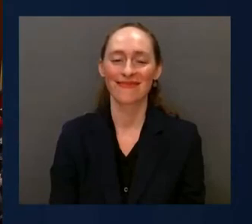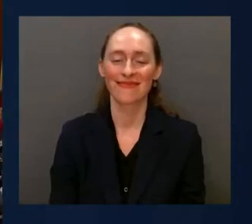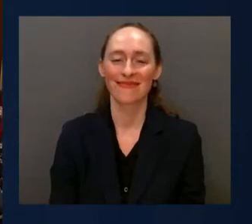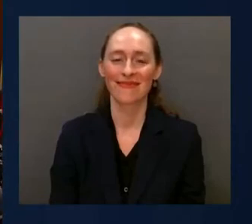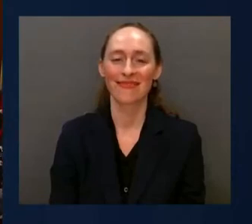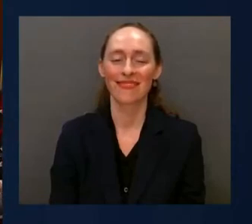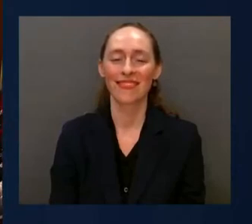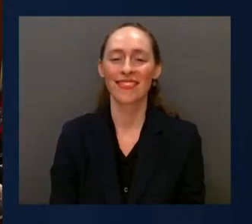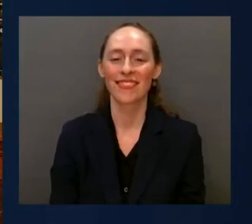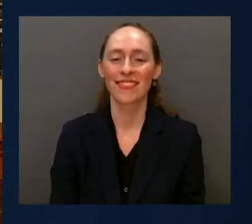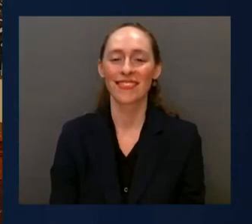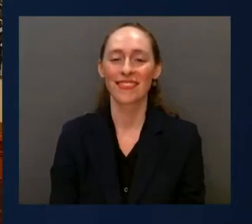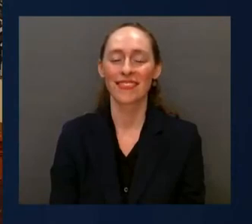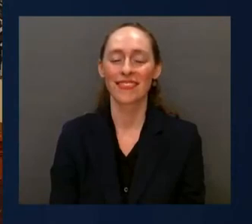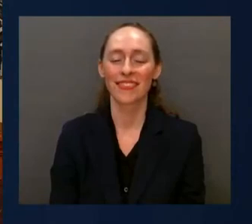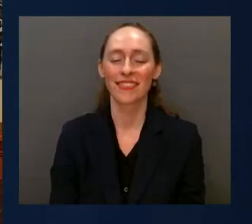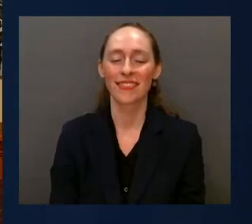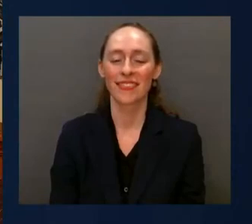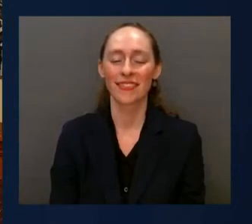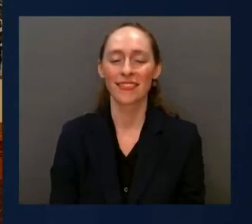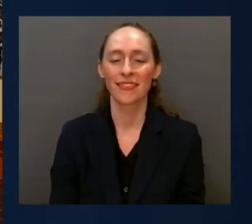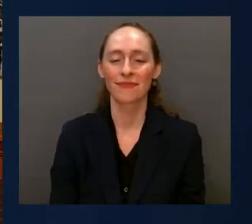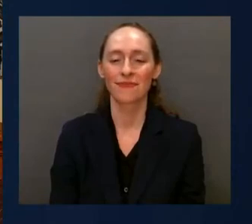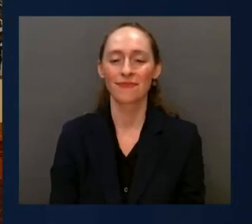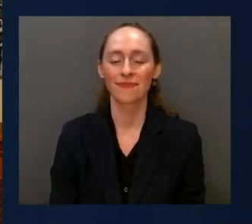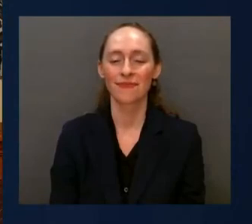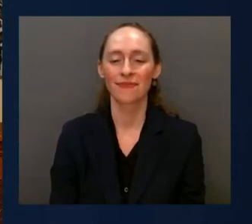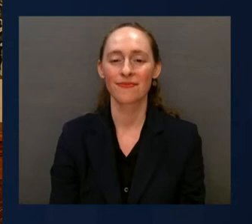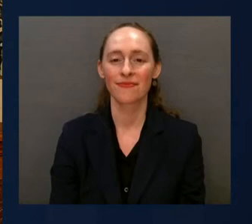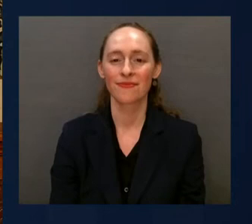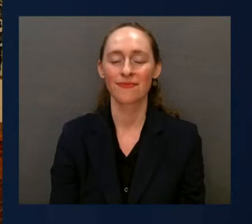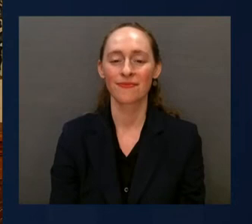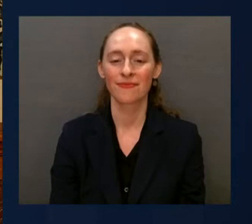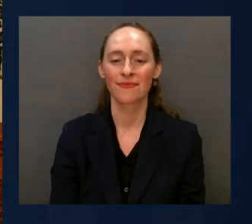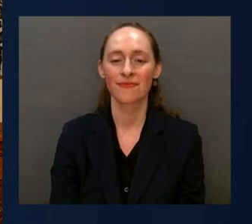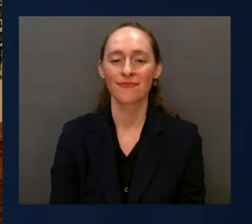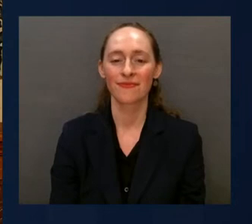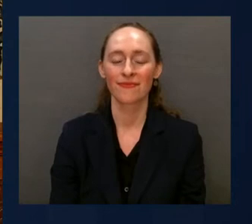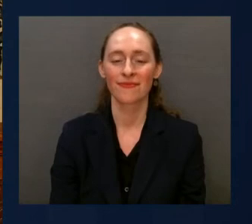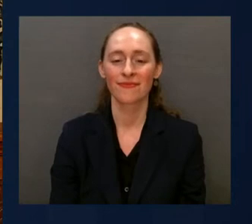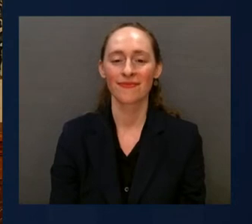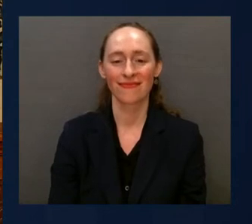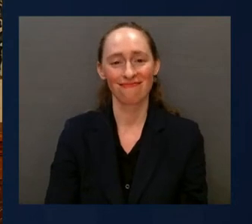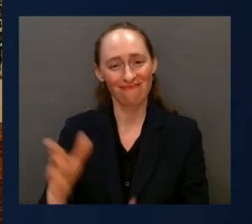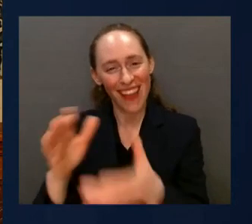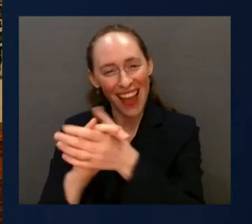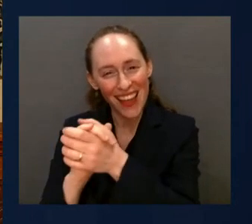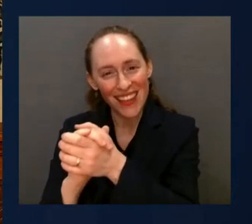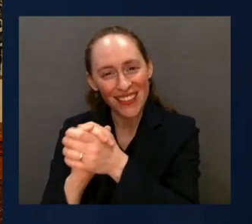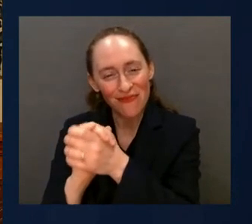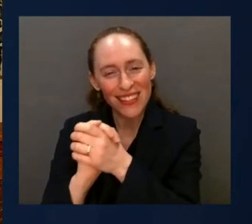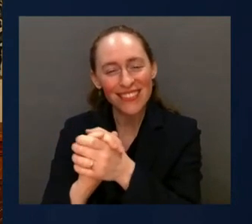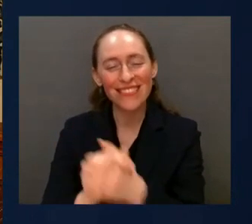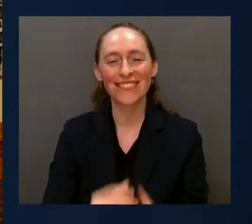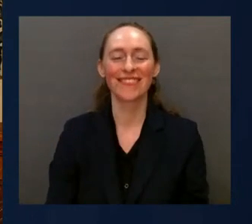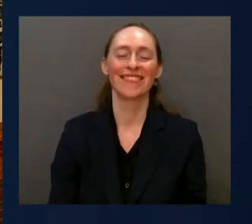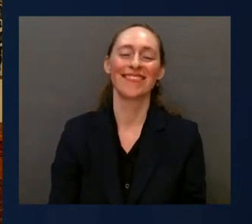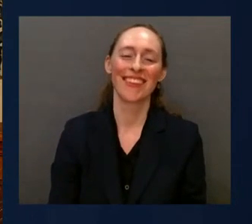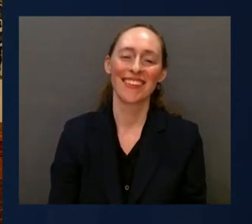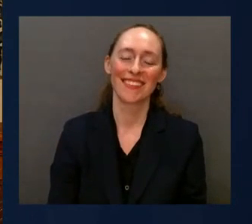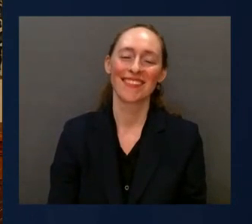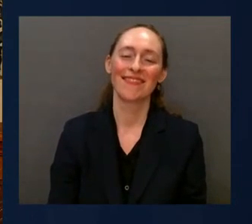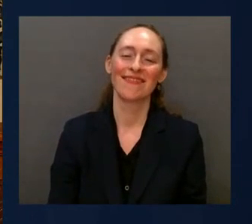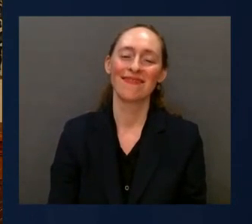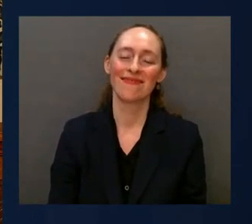He won in spite of the fact I campaigned for him. Congratulations to the longest-serving leader in the history of the United States Senate,